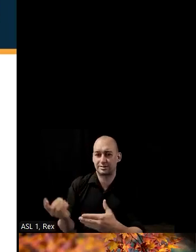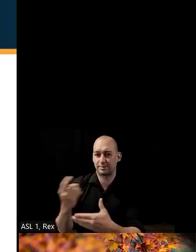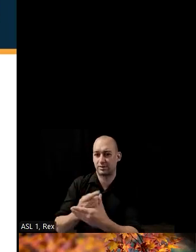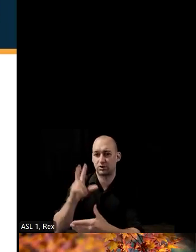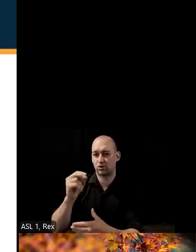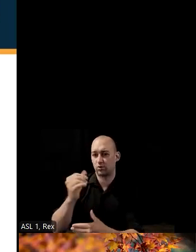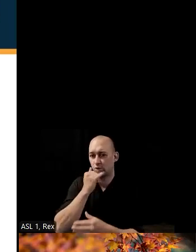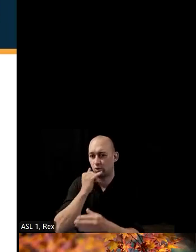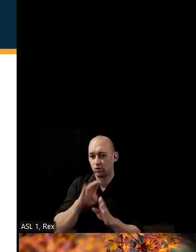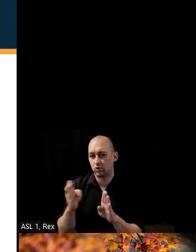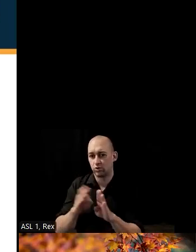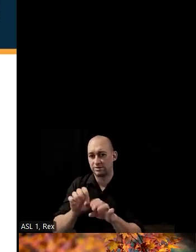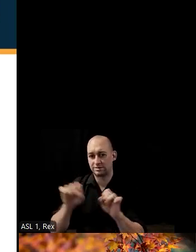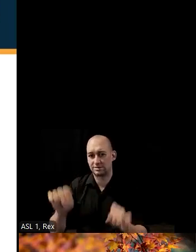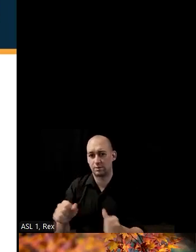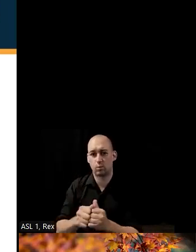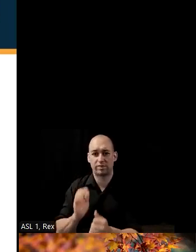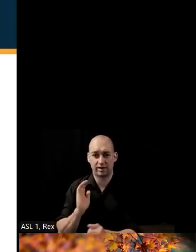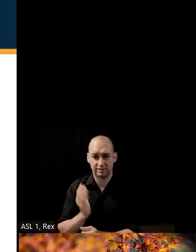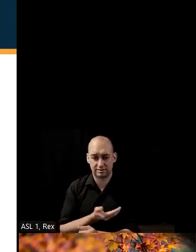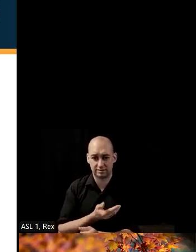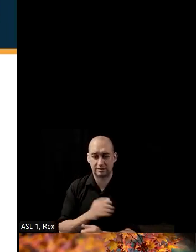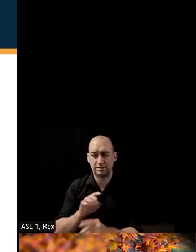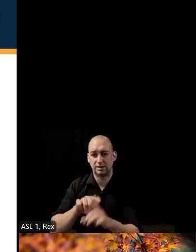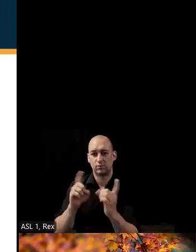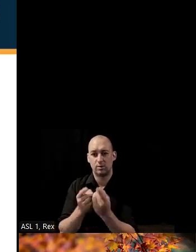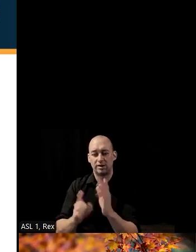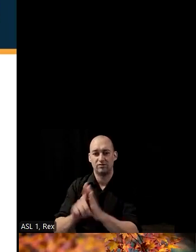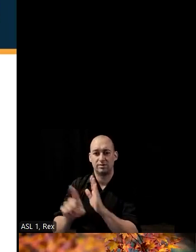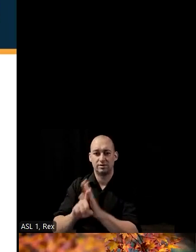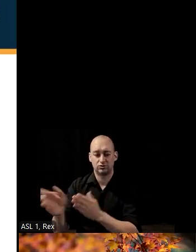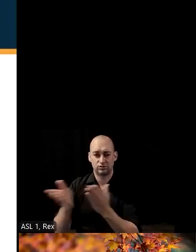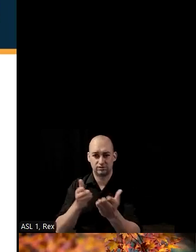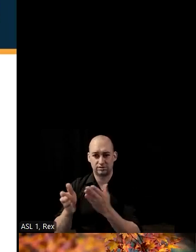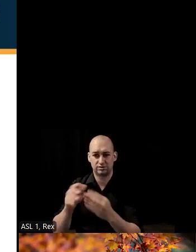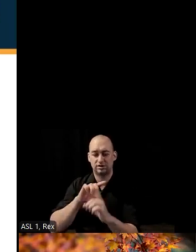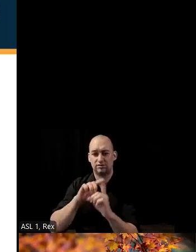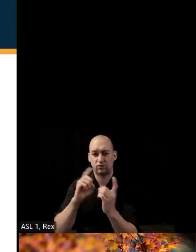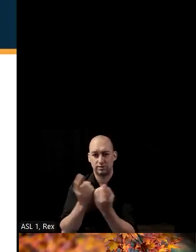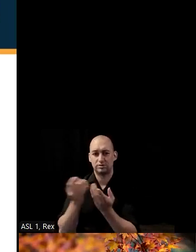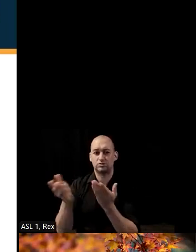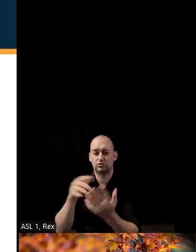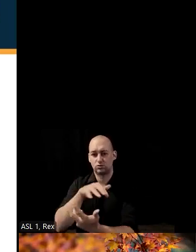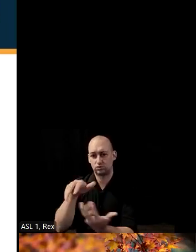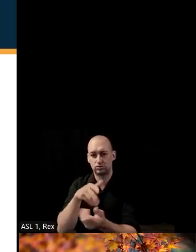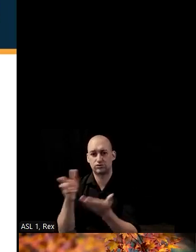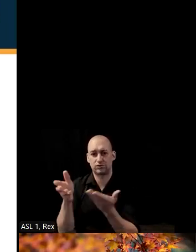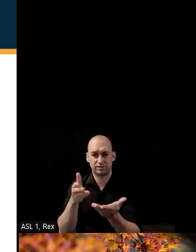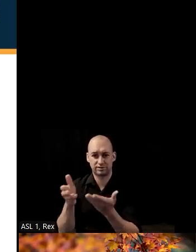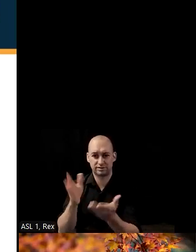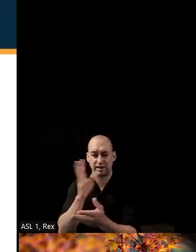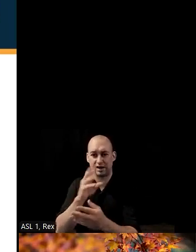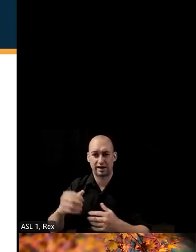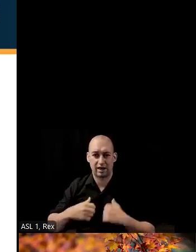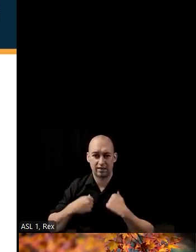system with us, the Department of Developmental Services, the Department of Social Services, and the Department of Healthcare